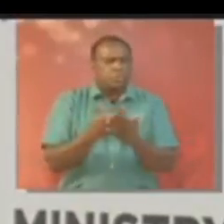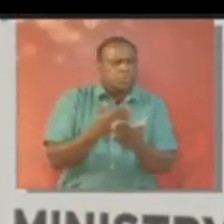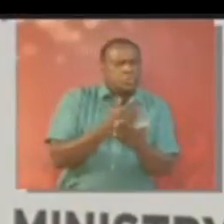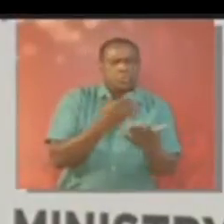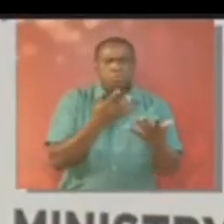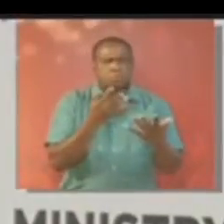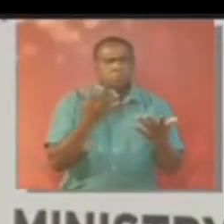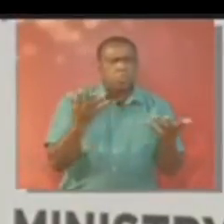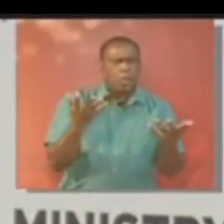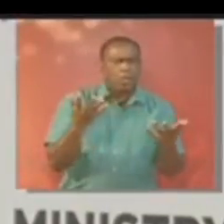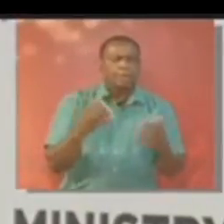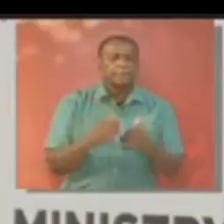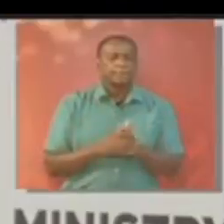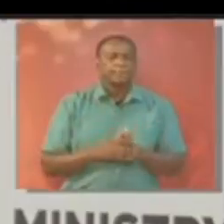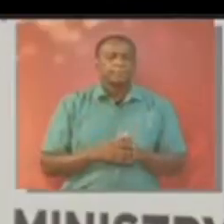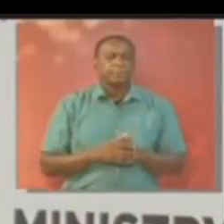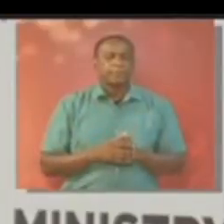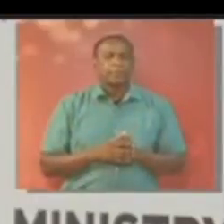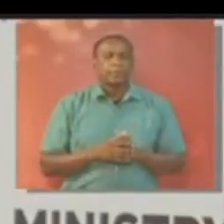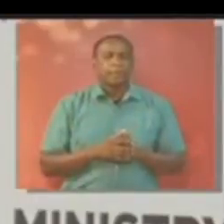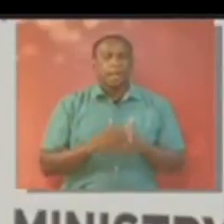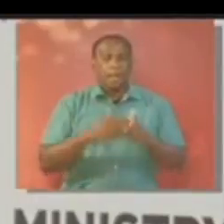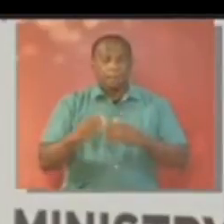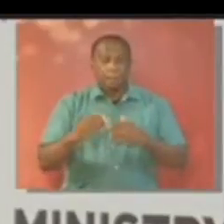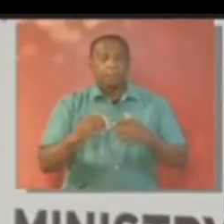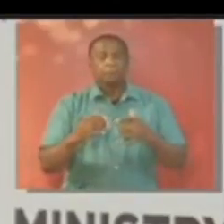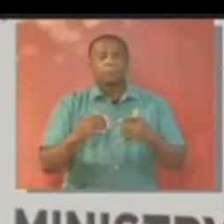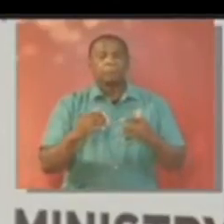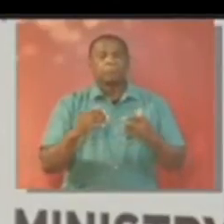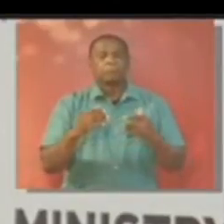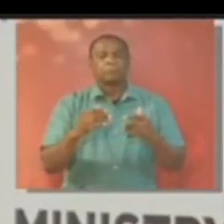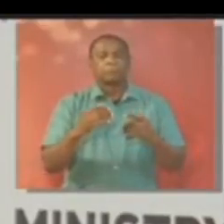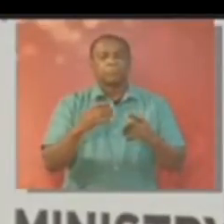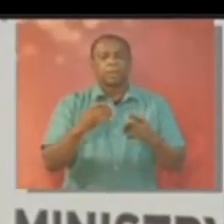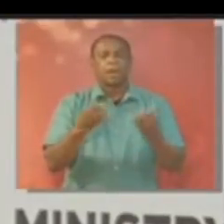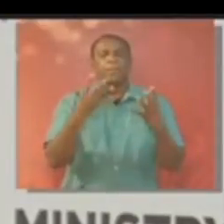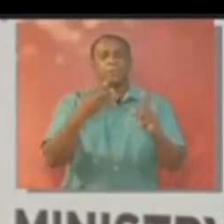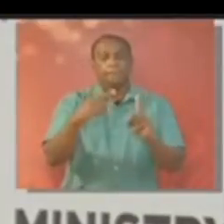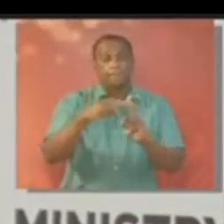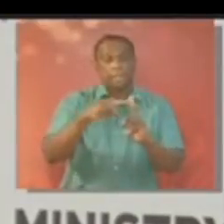active cases are by way of comorbidities and other